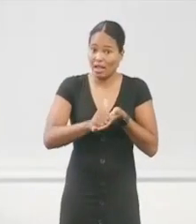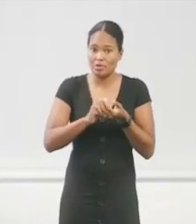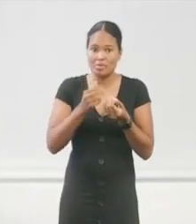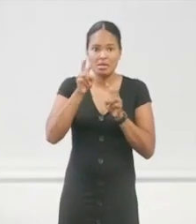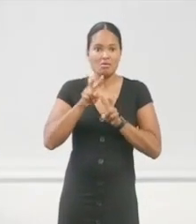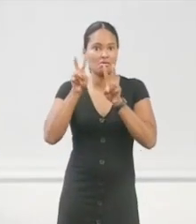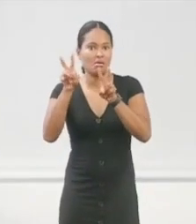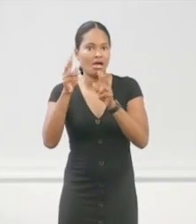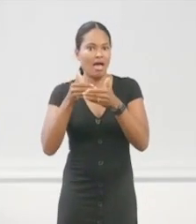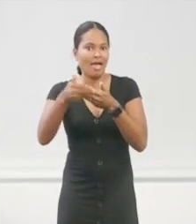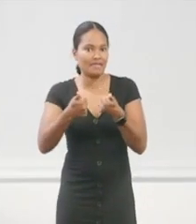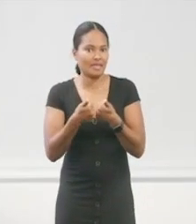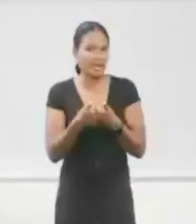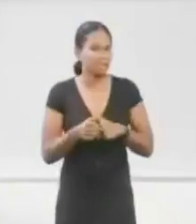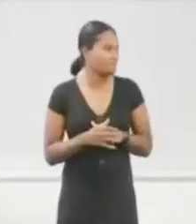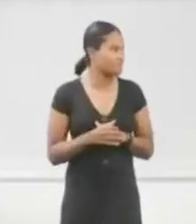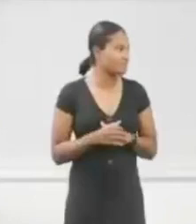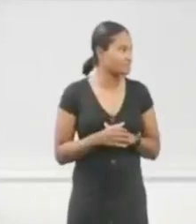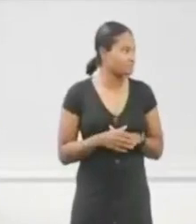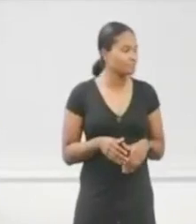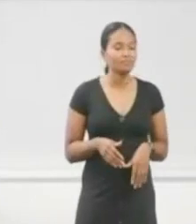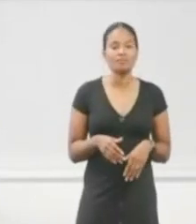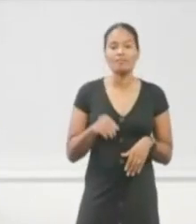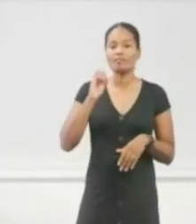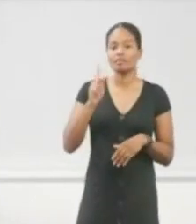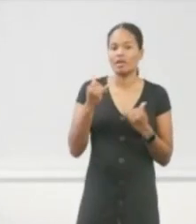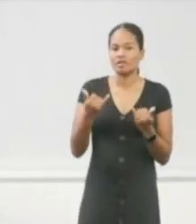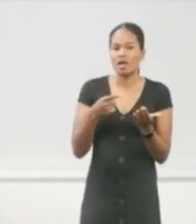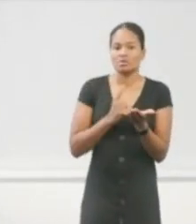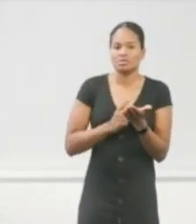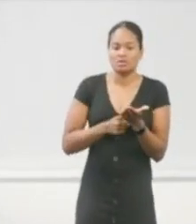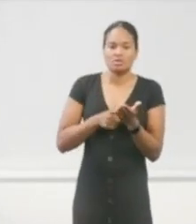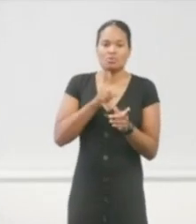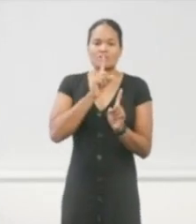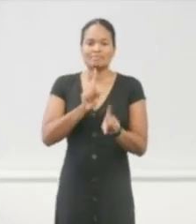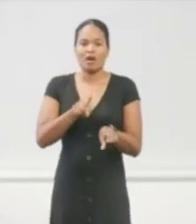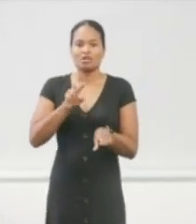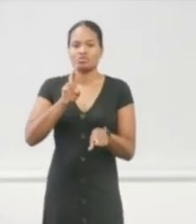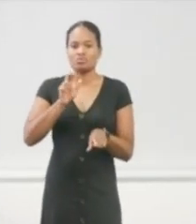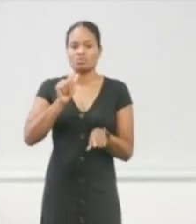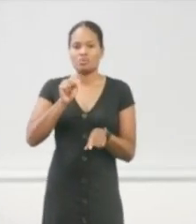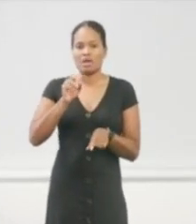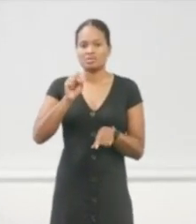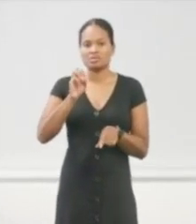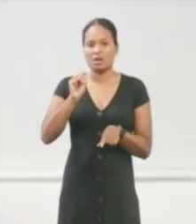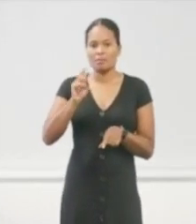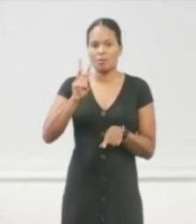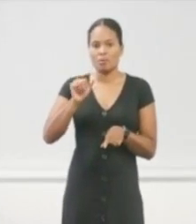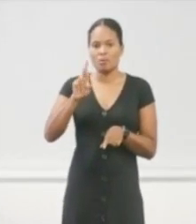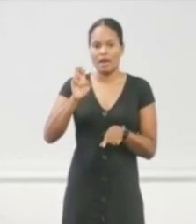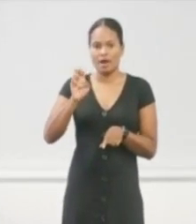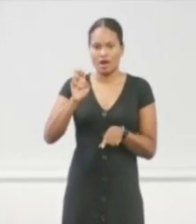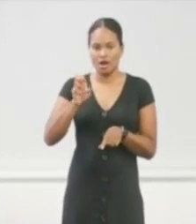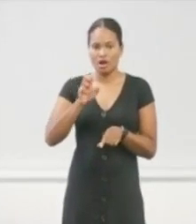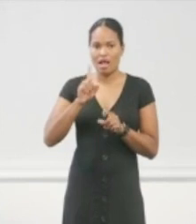Well said. So let's talk a little bit about responding to a ransomware attack. What does that look like from the FBI's perspective? So say I get